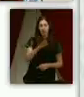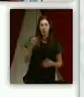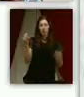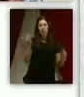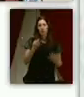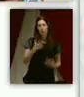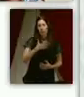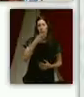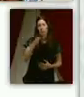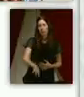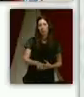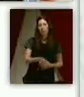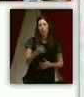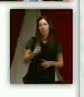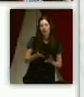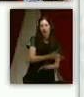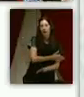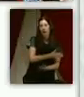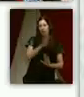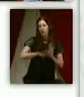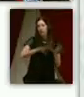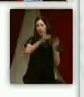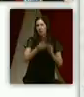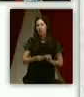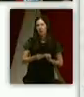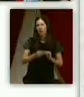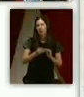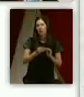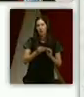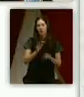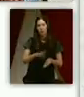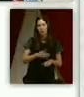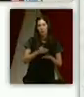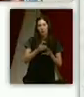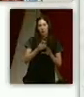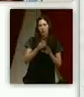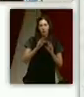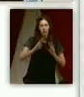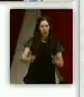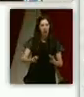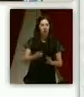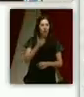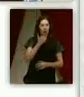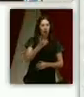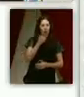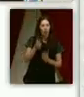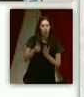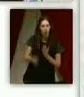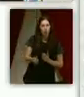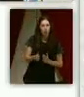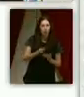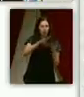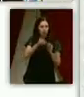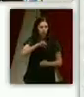who are they calling. The best thing is to program the mobile phones that everything appears on